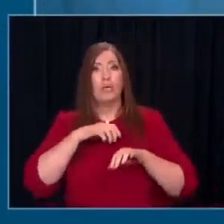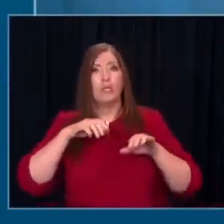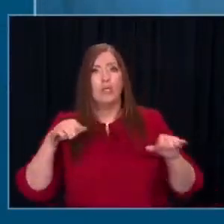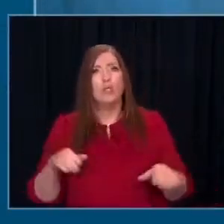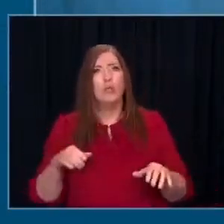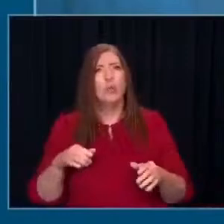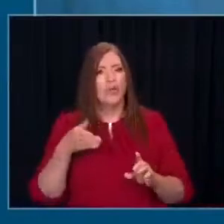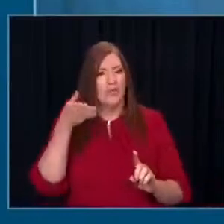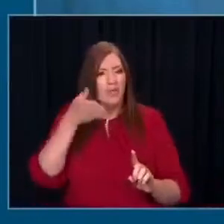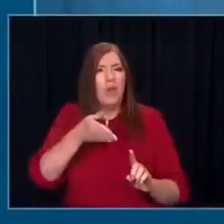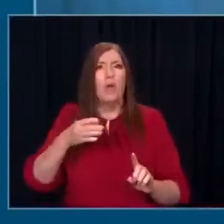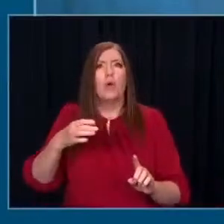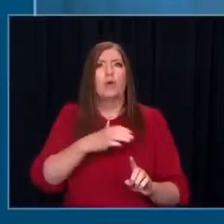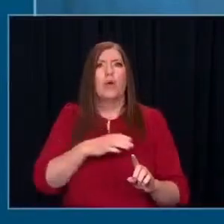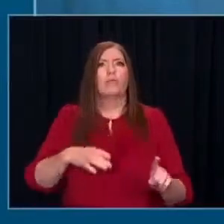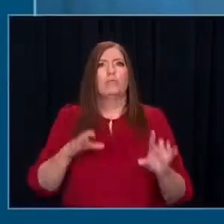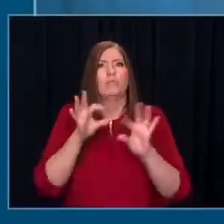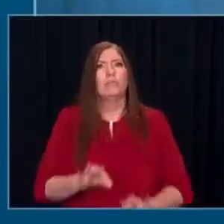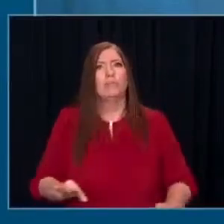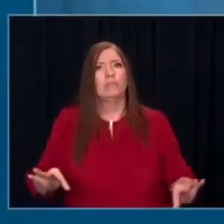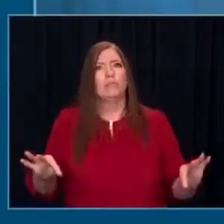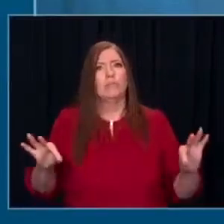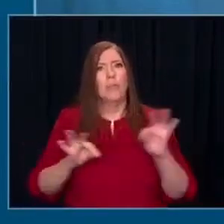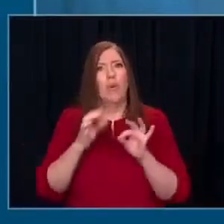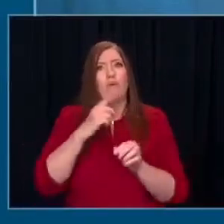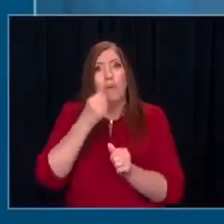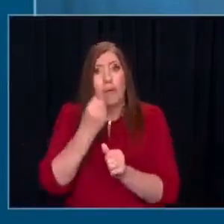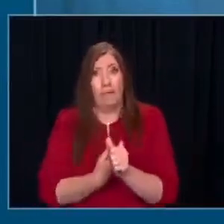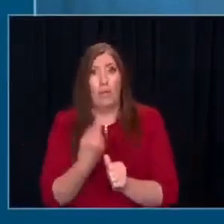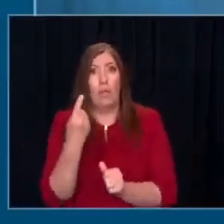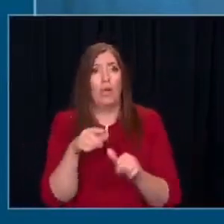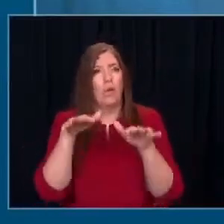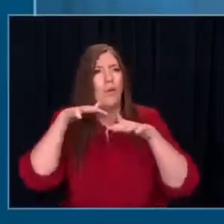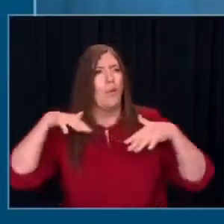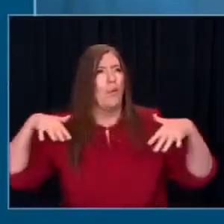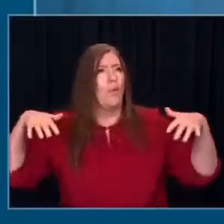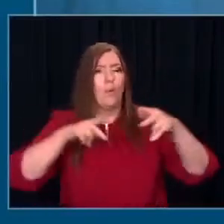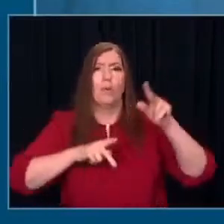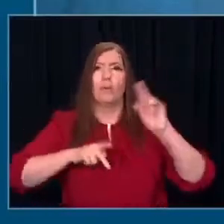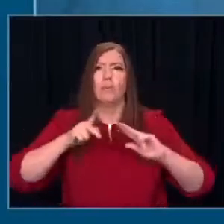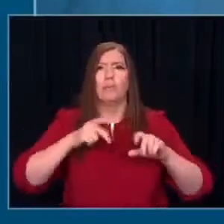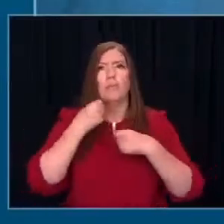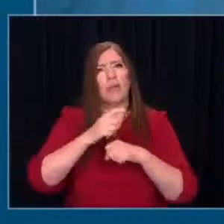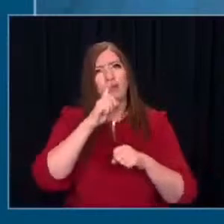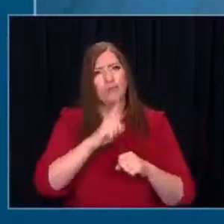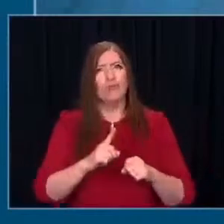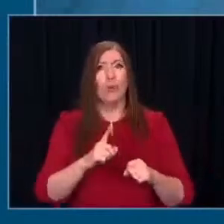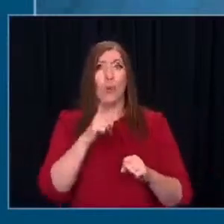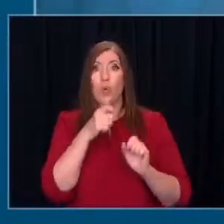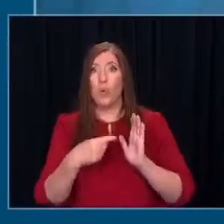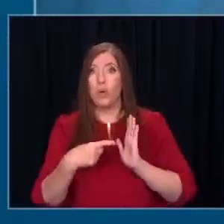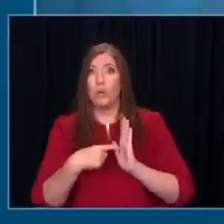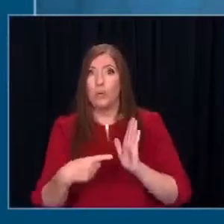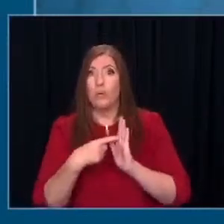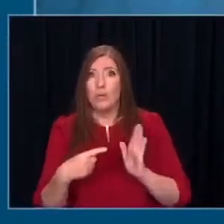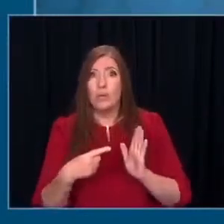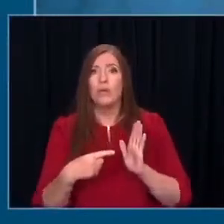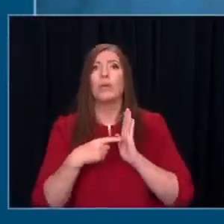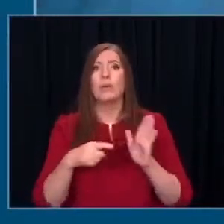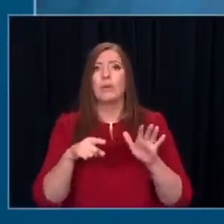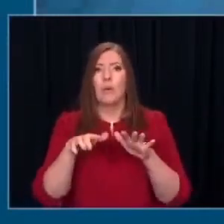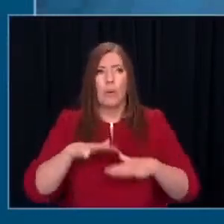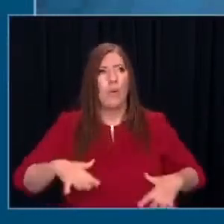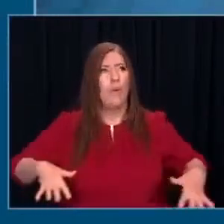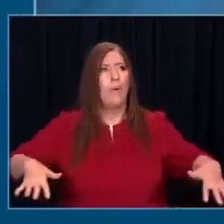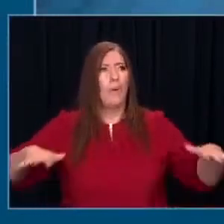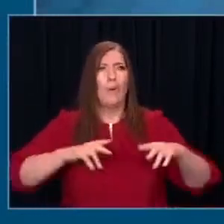does matter, and it matters for all people. We need to make sure that we have a representation of all the people here, and that won't